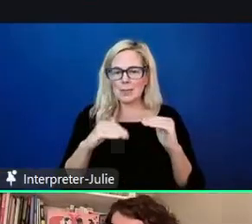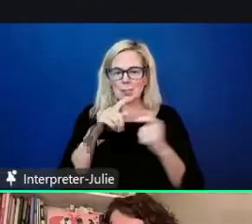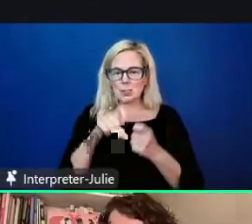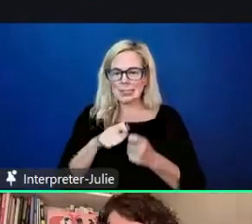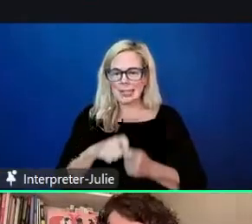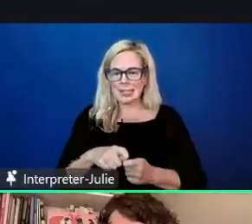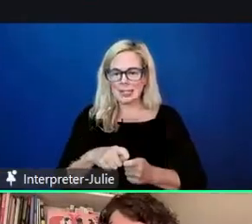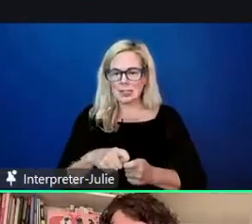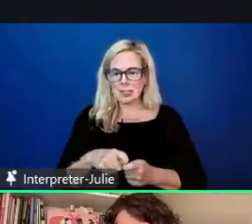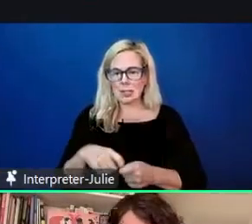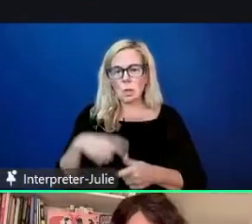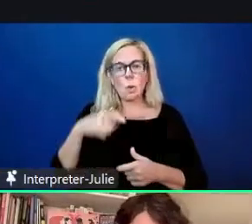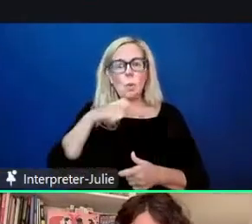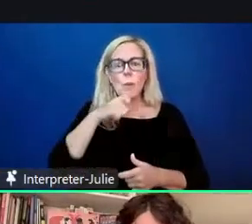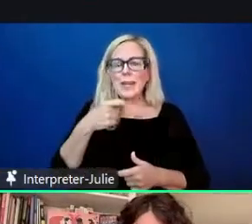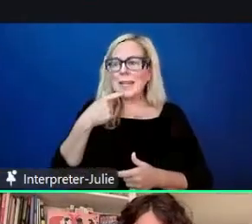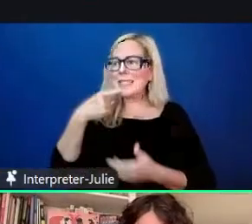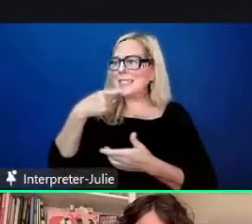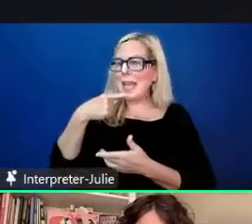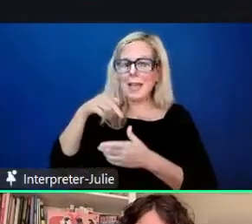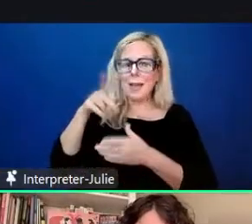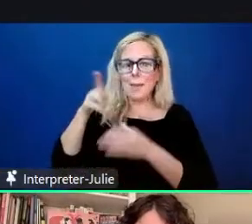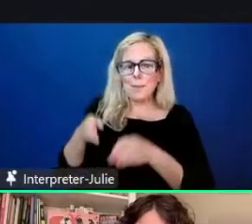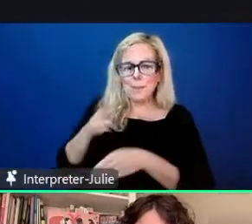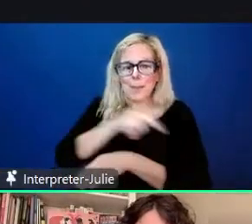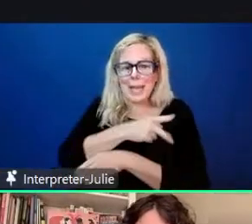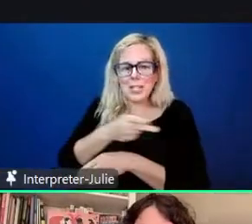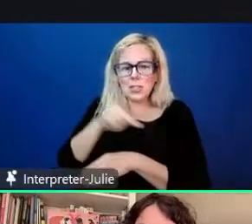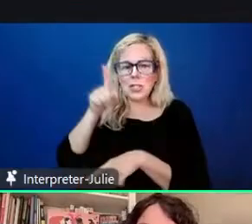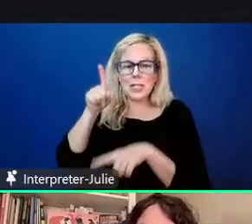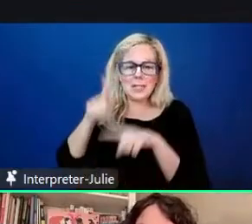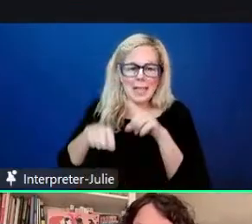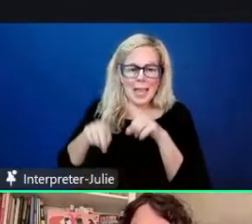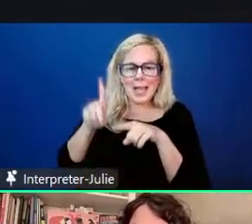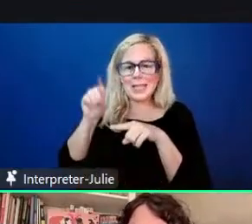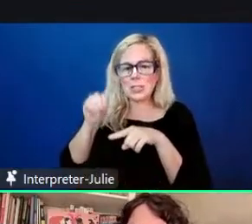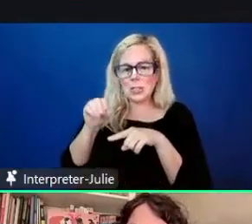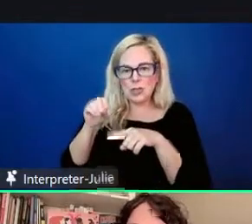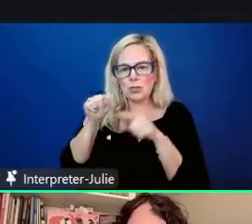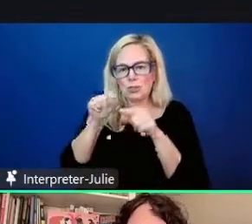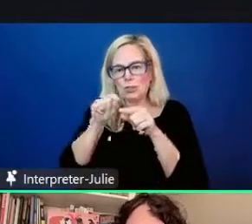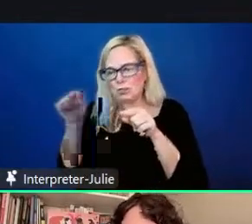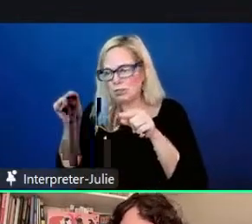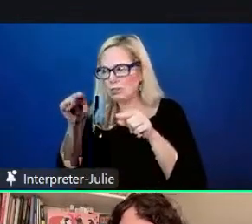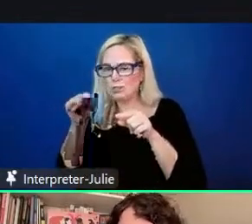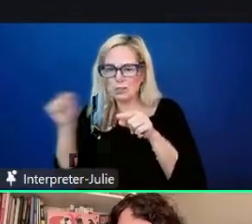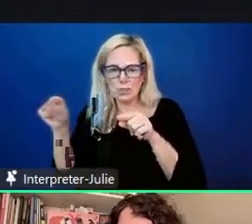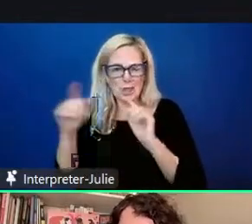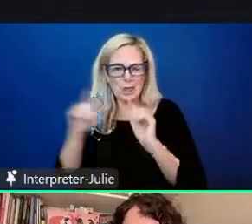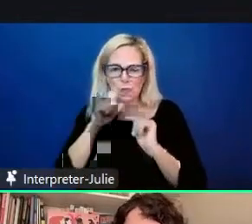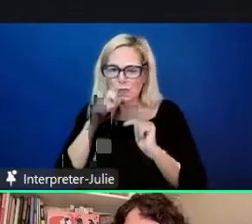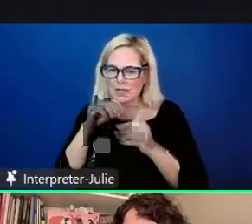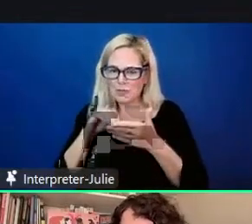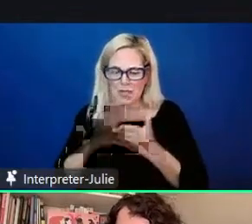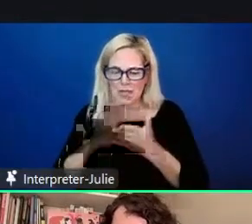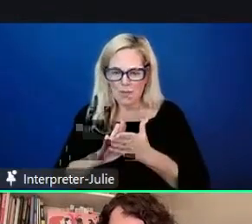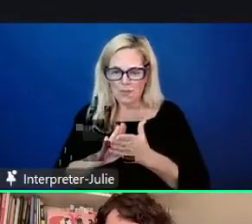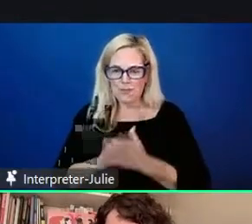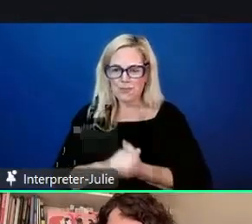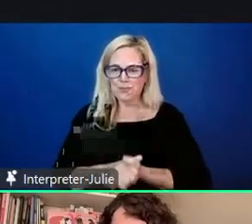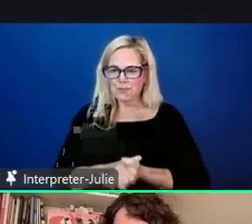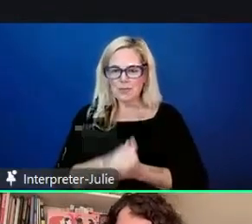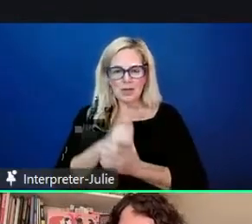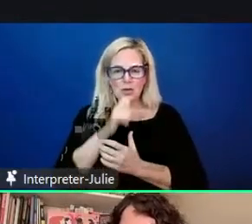patient cannot do X or Y. And we had several notes about the patient's lifestyle, so their food choices,